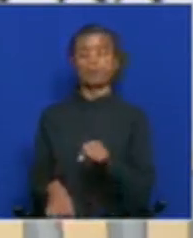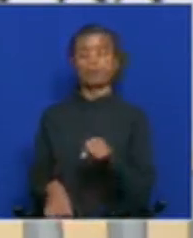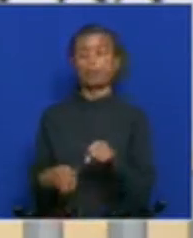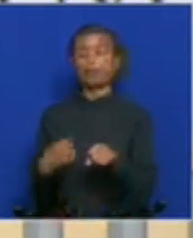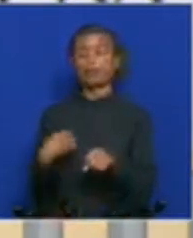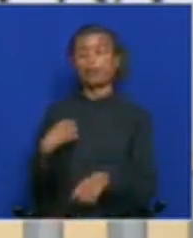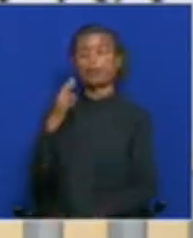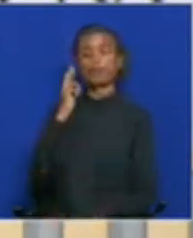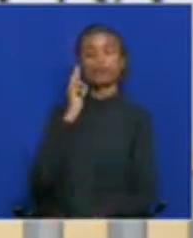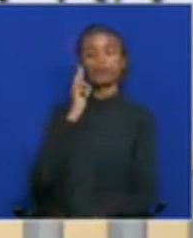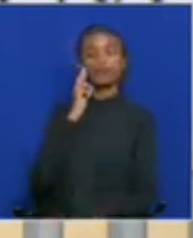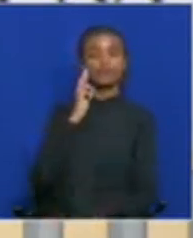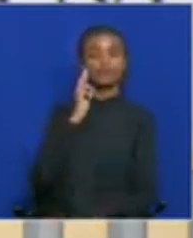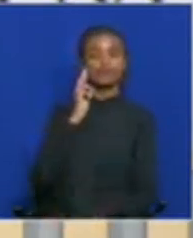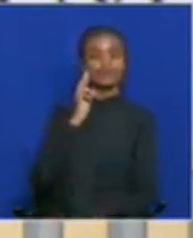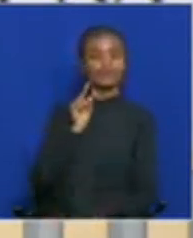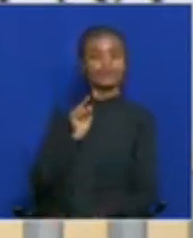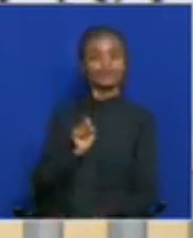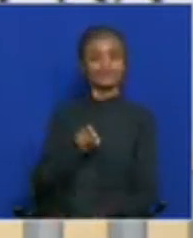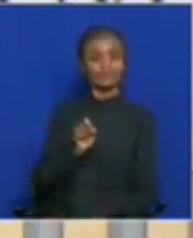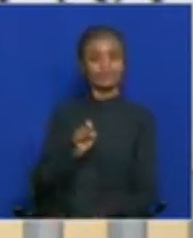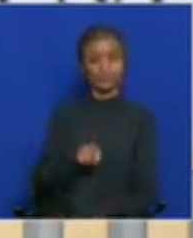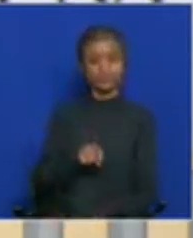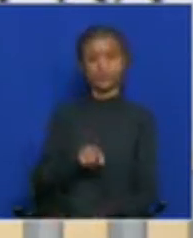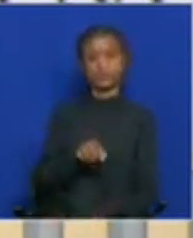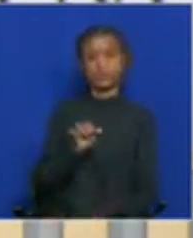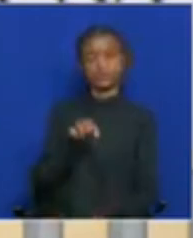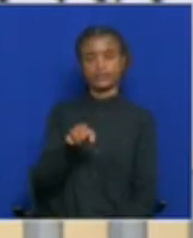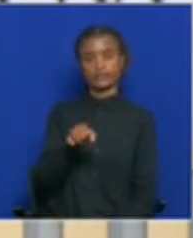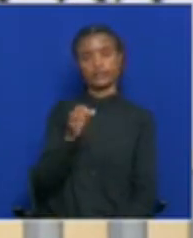about, Chair. It was